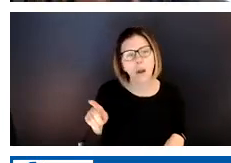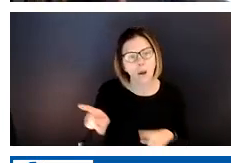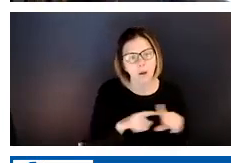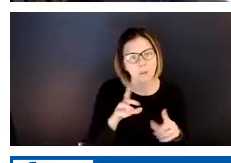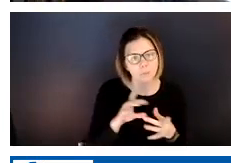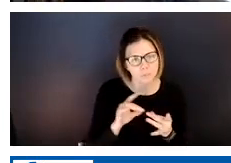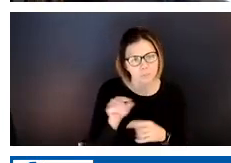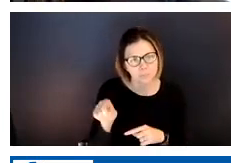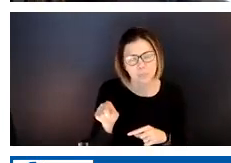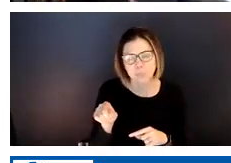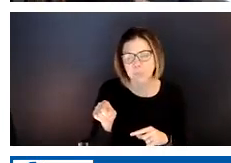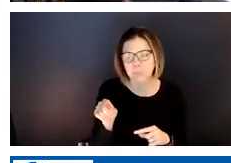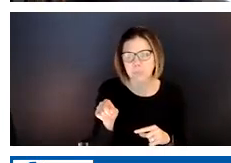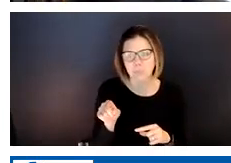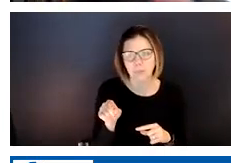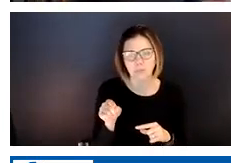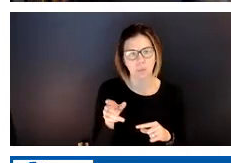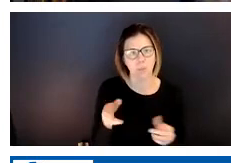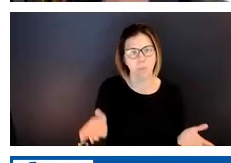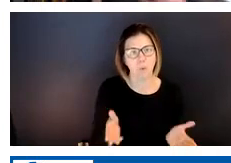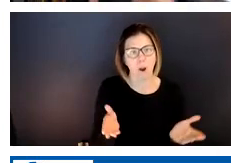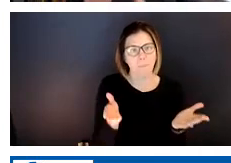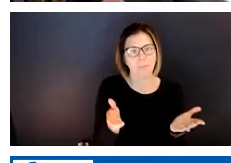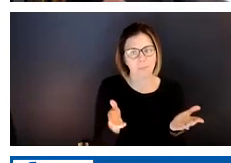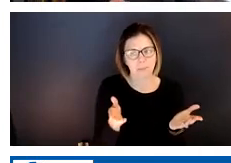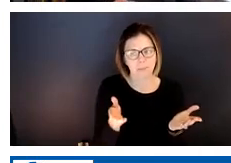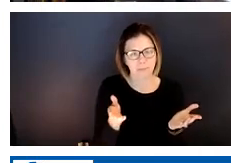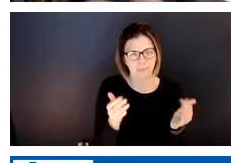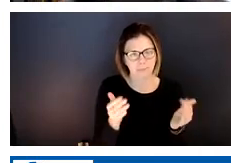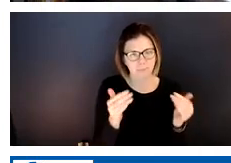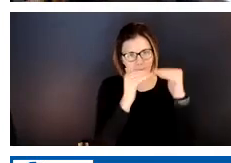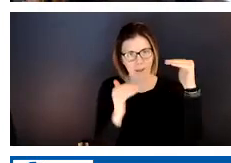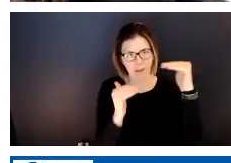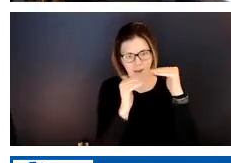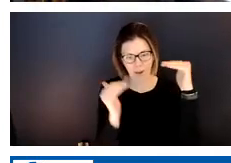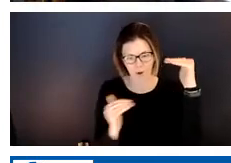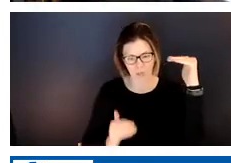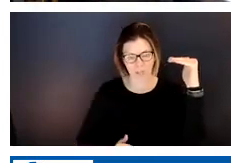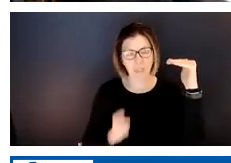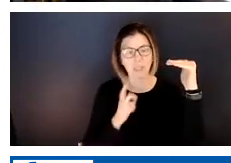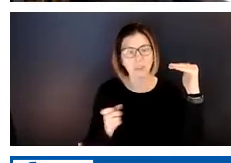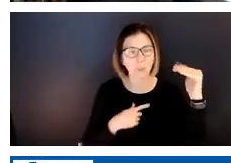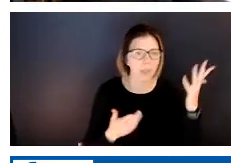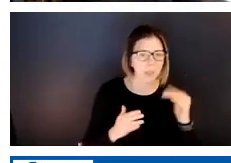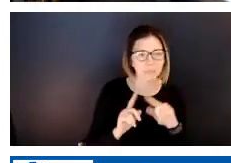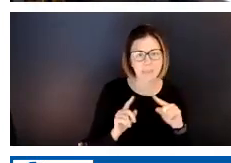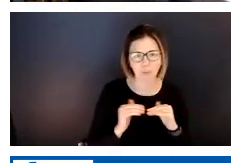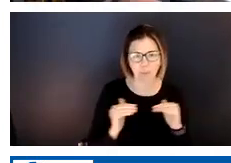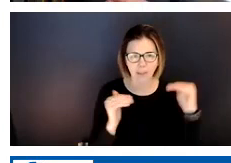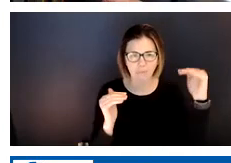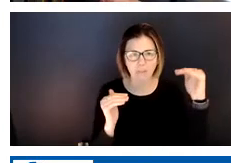the prompting hierarchy, the idea we can provide different levels of prompting and assistance